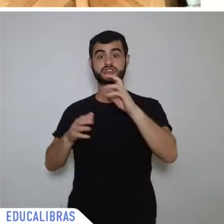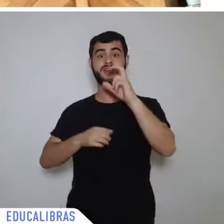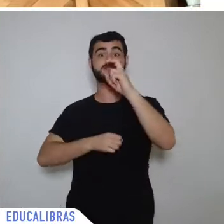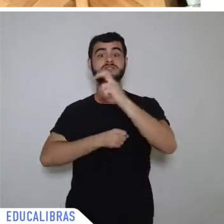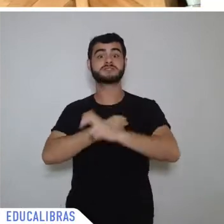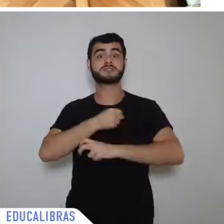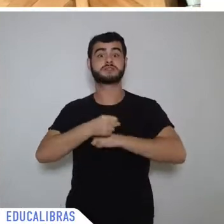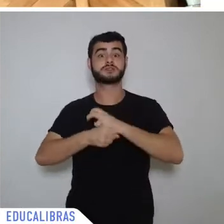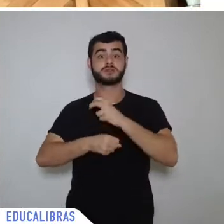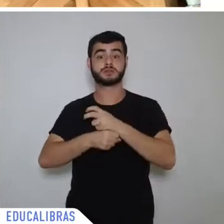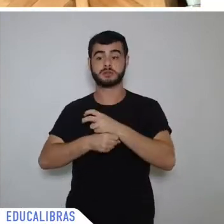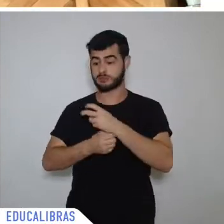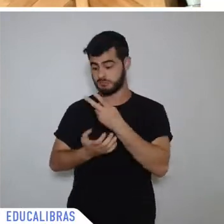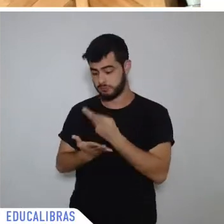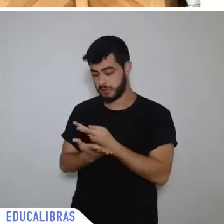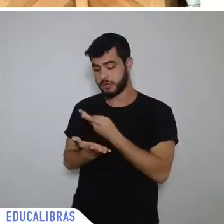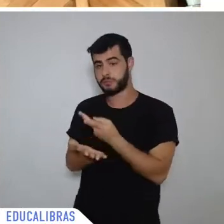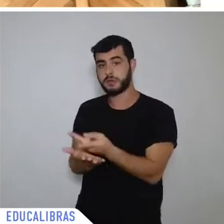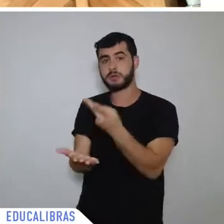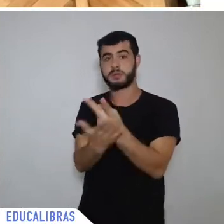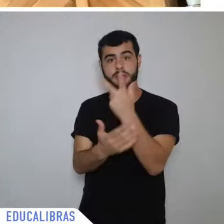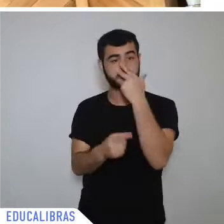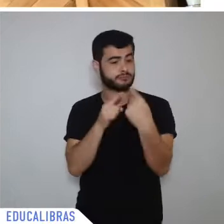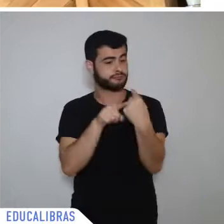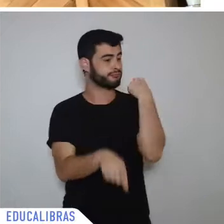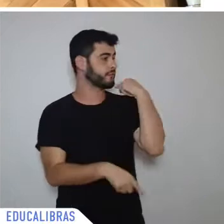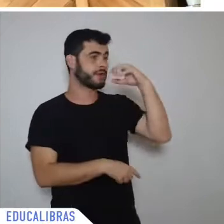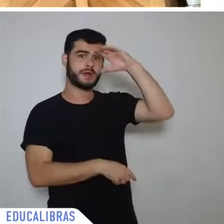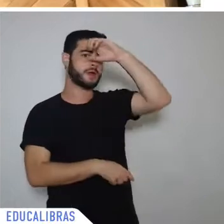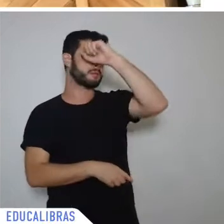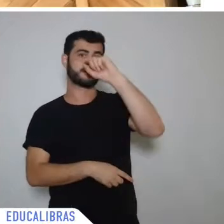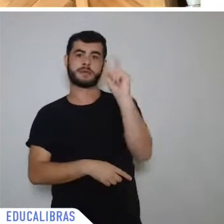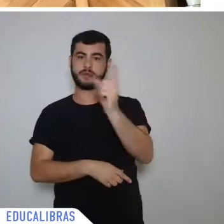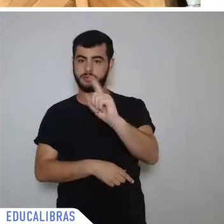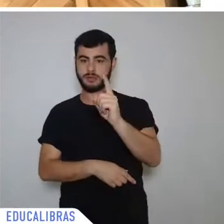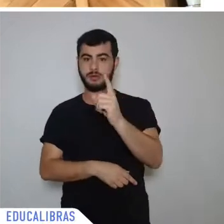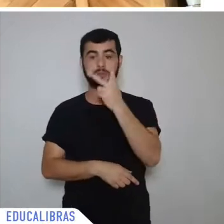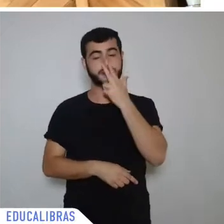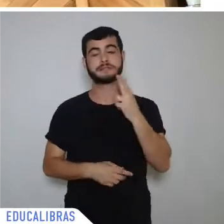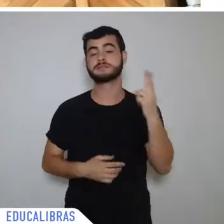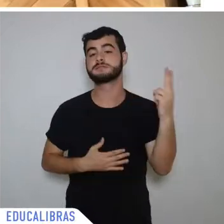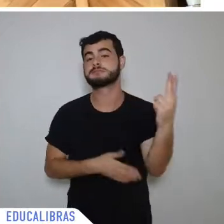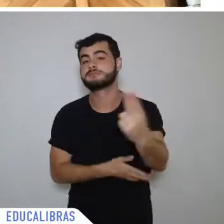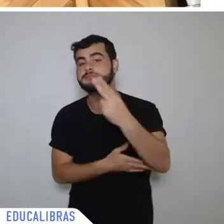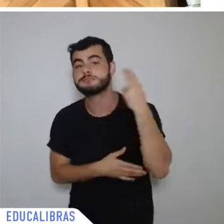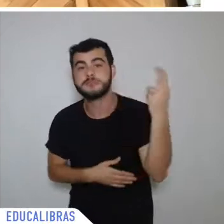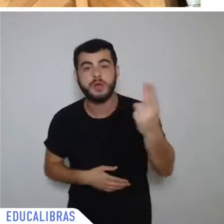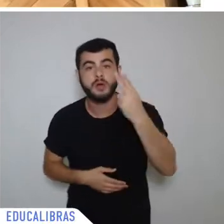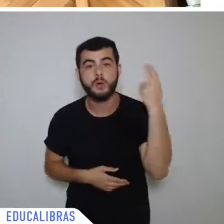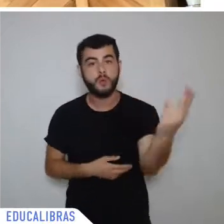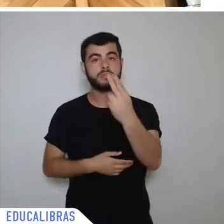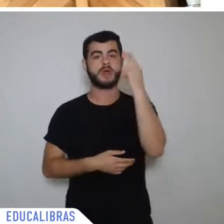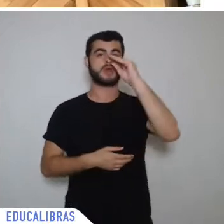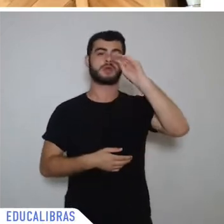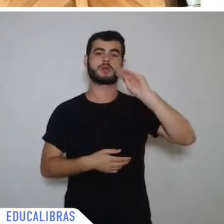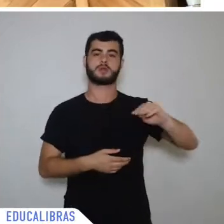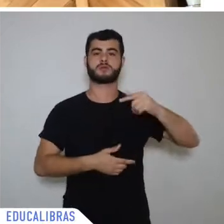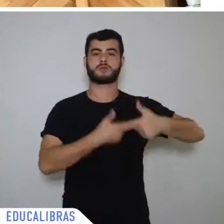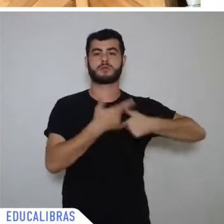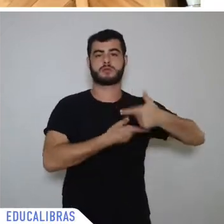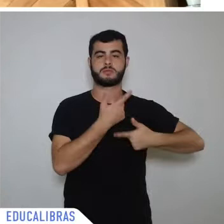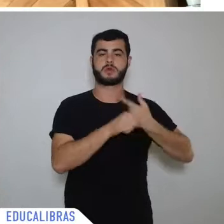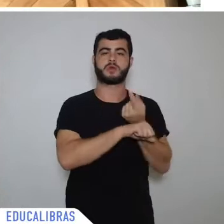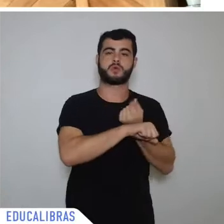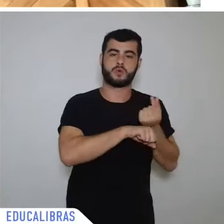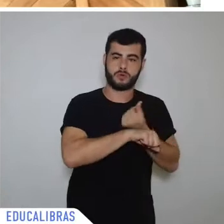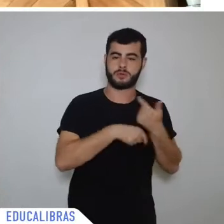two sanitary emergencies within 5 years in Brazil. There is no response to sanitary